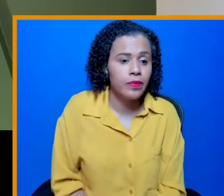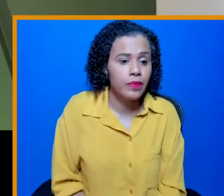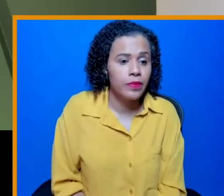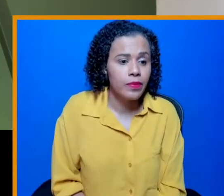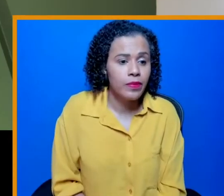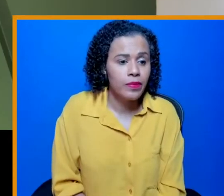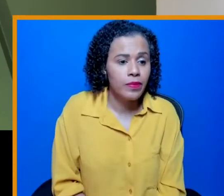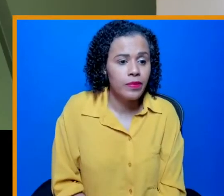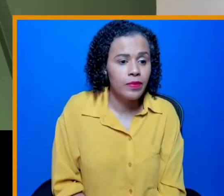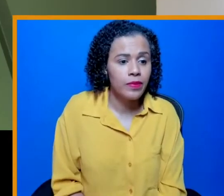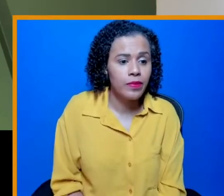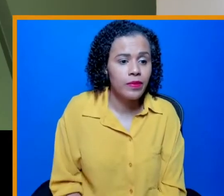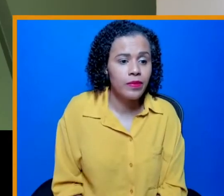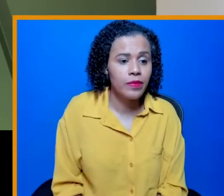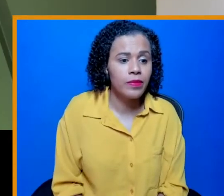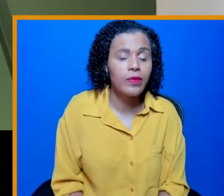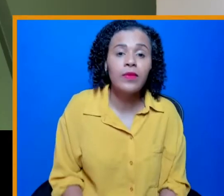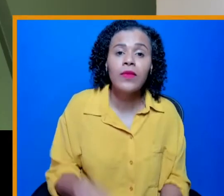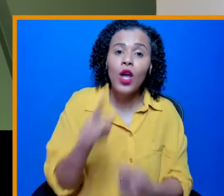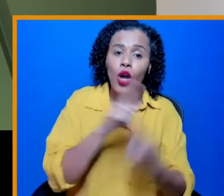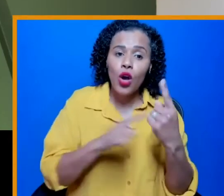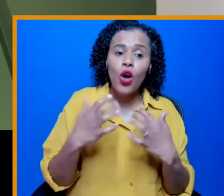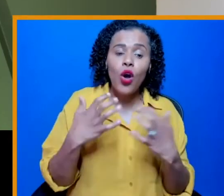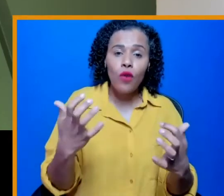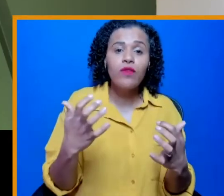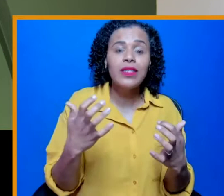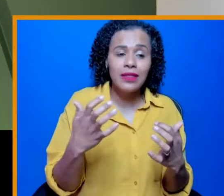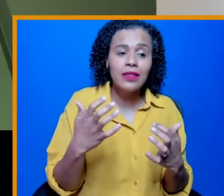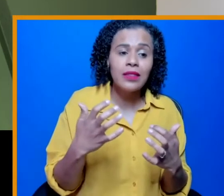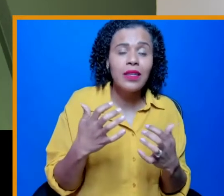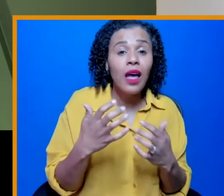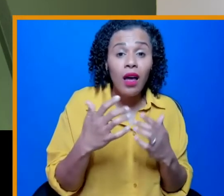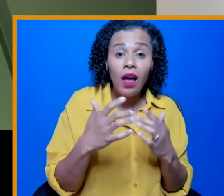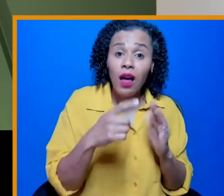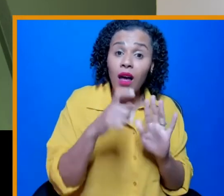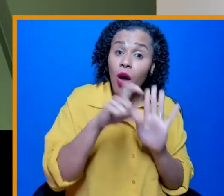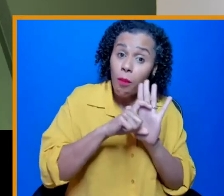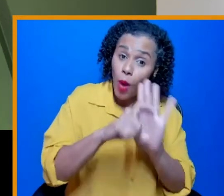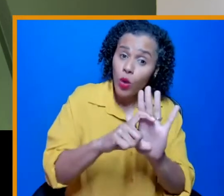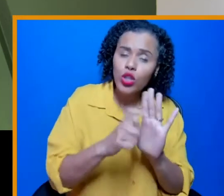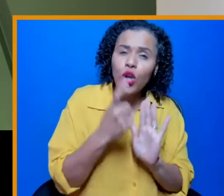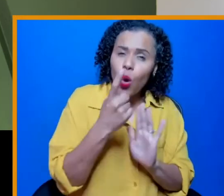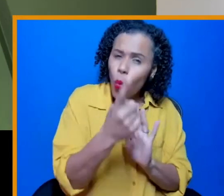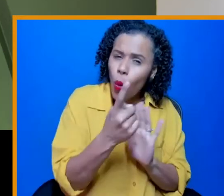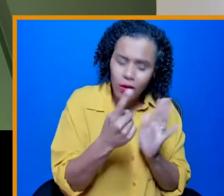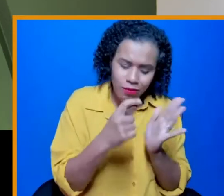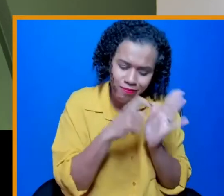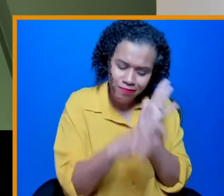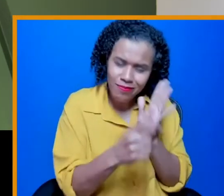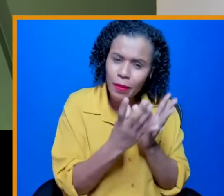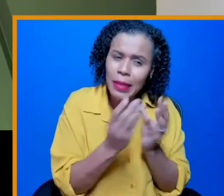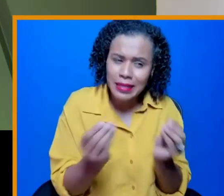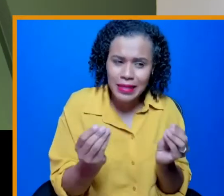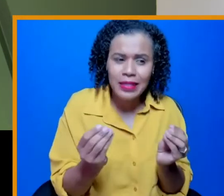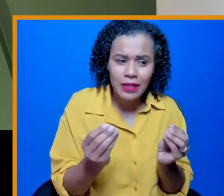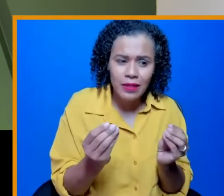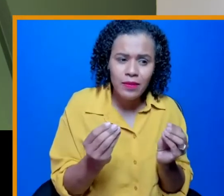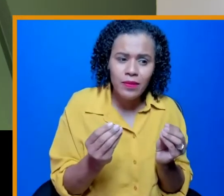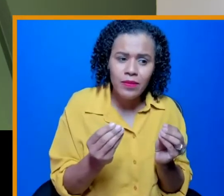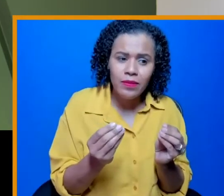Conference, this excellent motion has one big omission, and Amendment 1 seeks to address it. There's